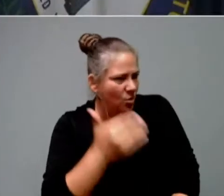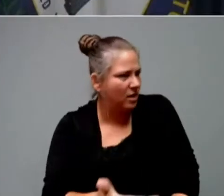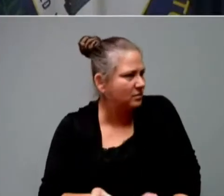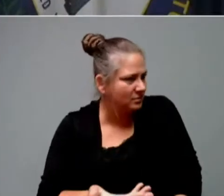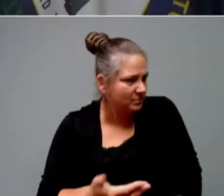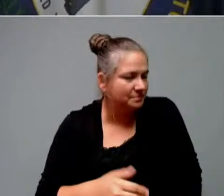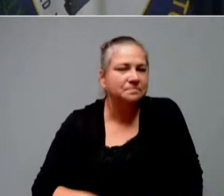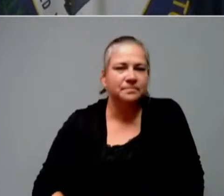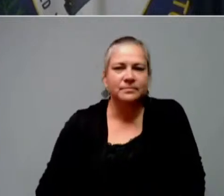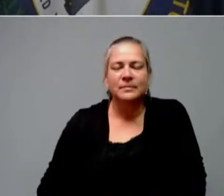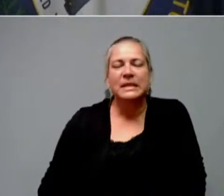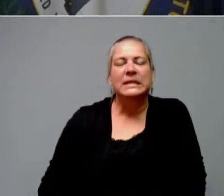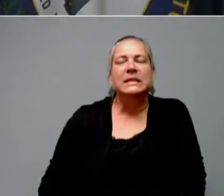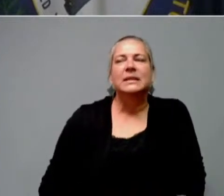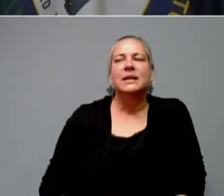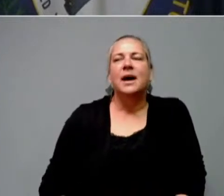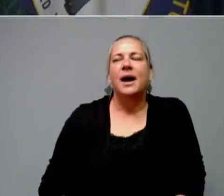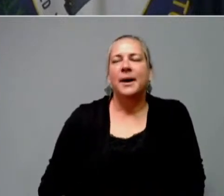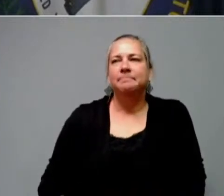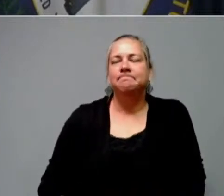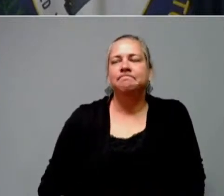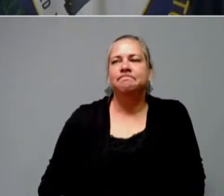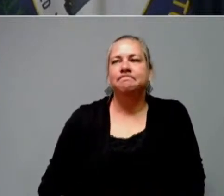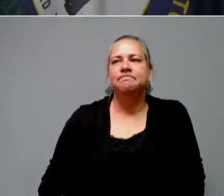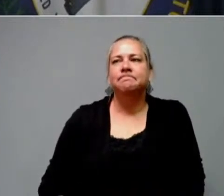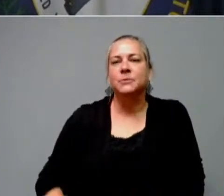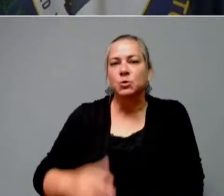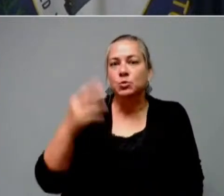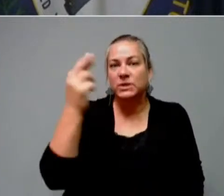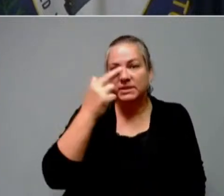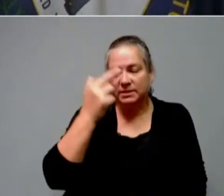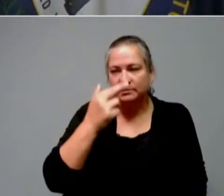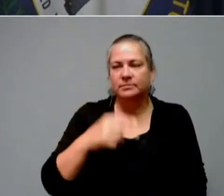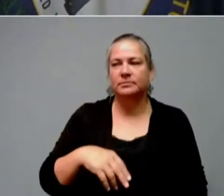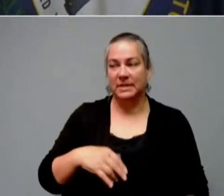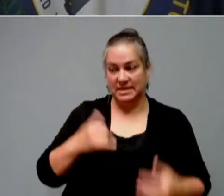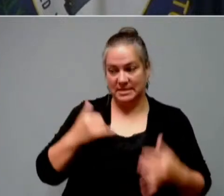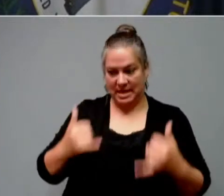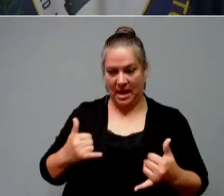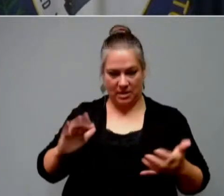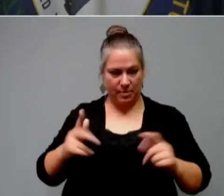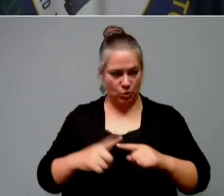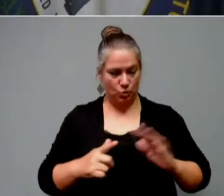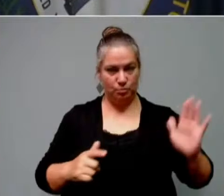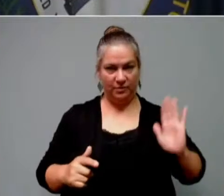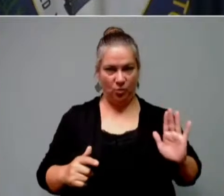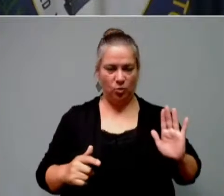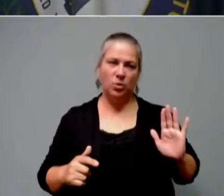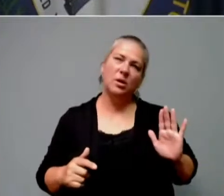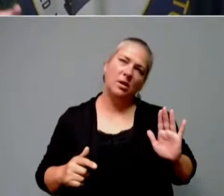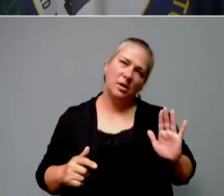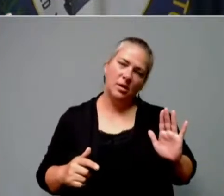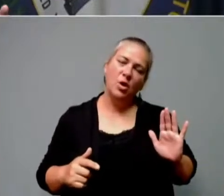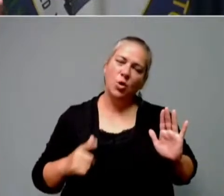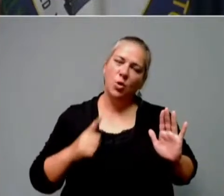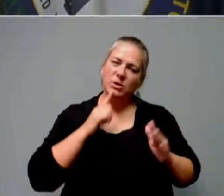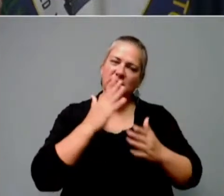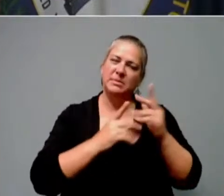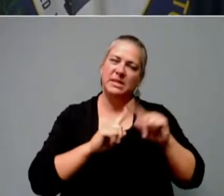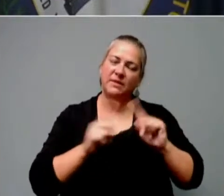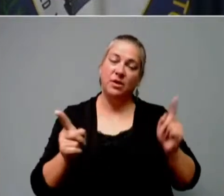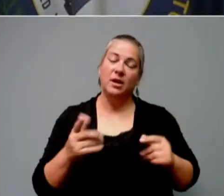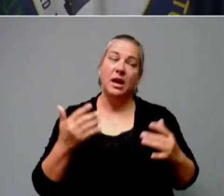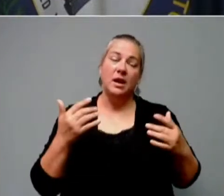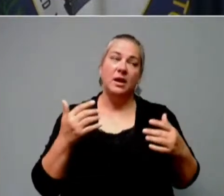active consideration. The difference now versus before, actually, I think there are a couple of differences. Vaccines are